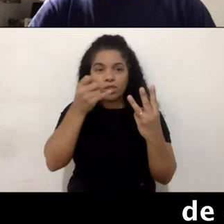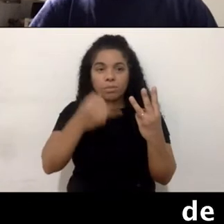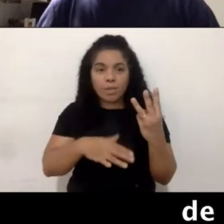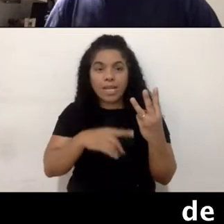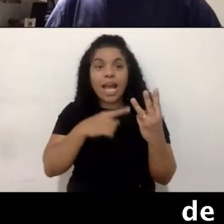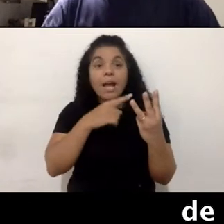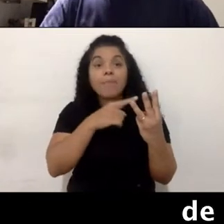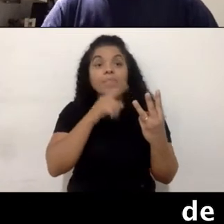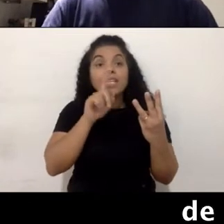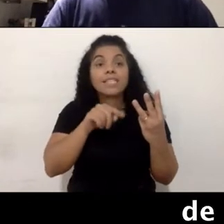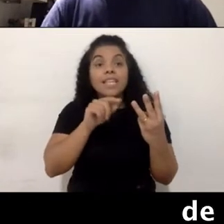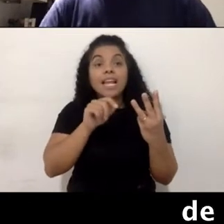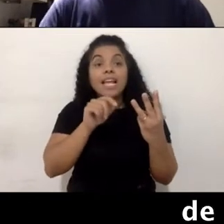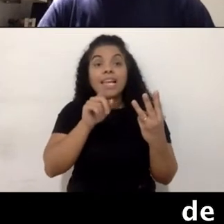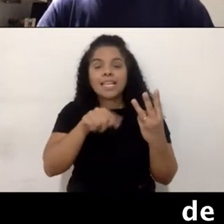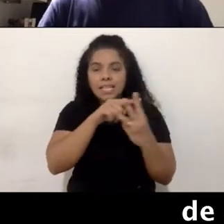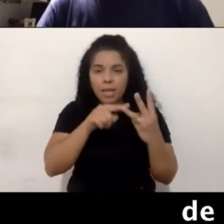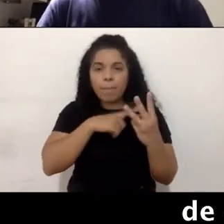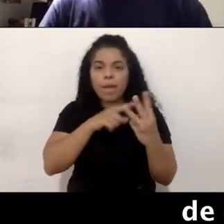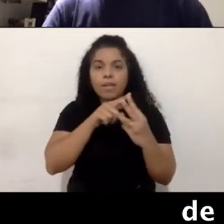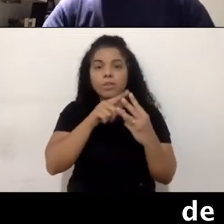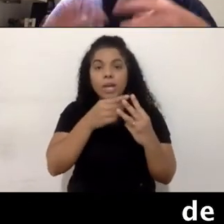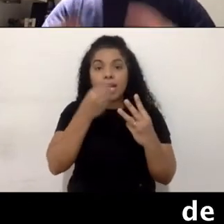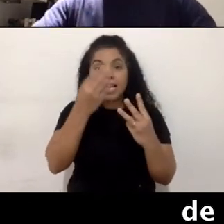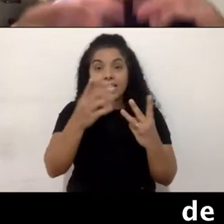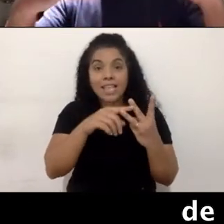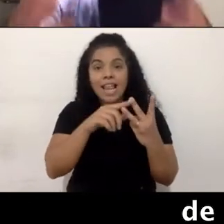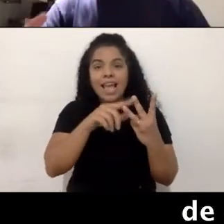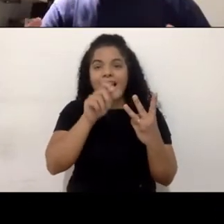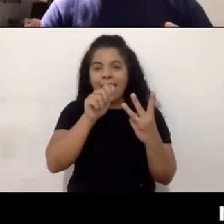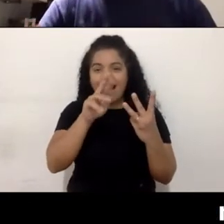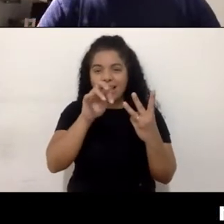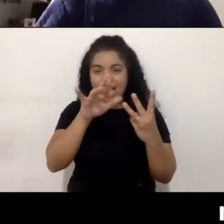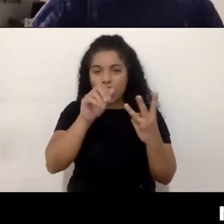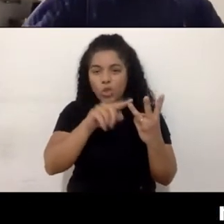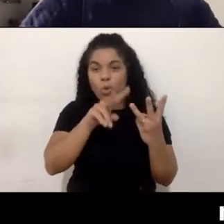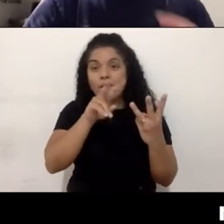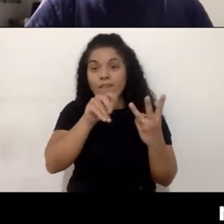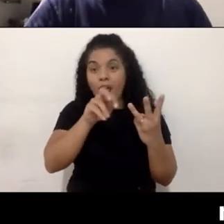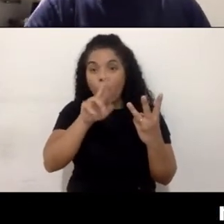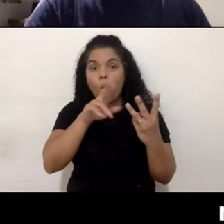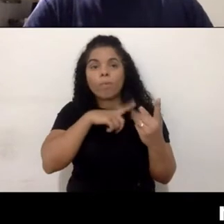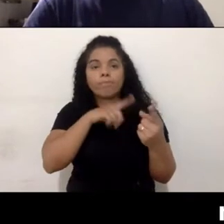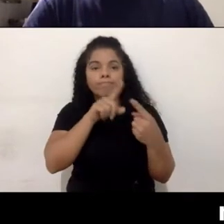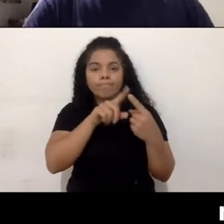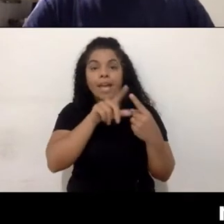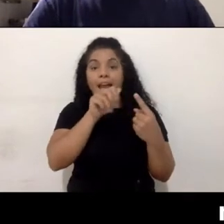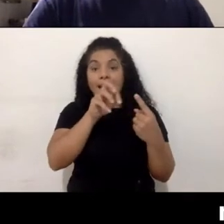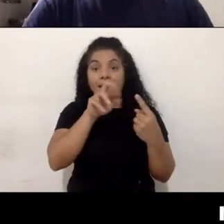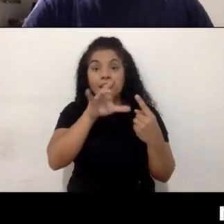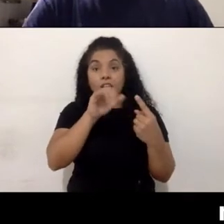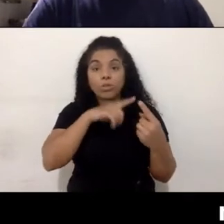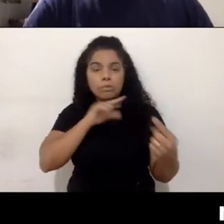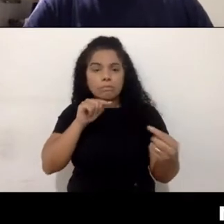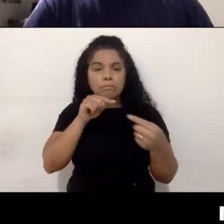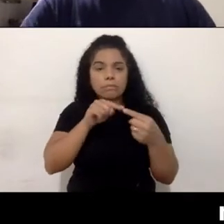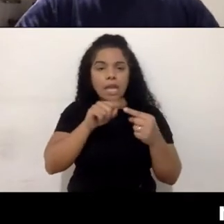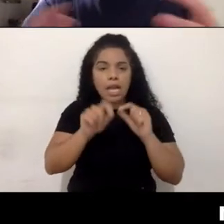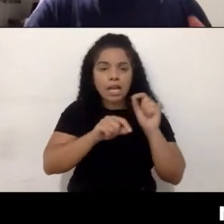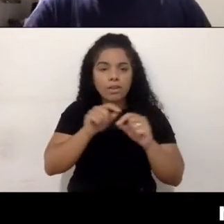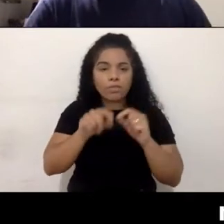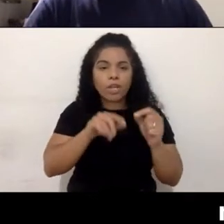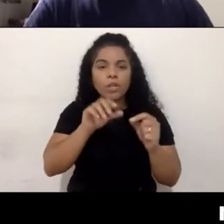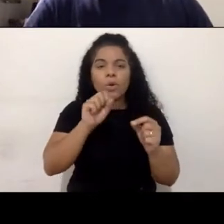The first of these, architecture, is about using infrastructure stacks as a component of infrastructure, as a reusable,